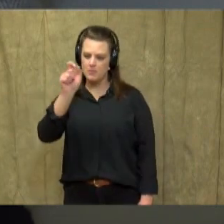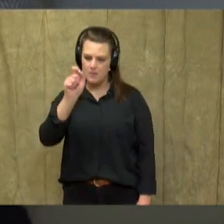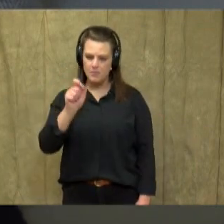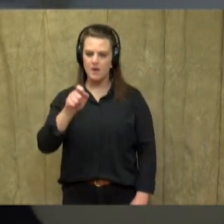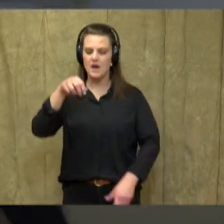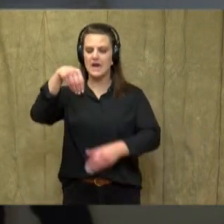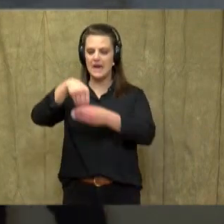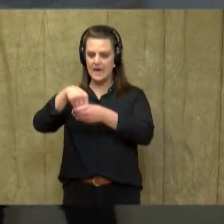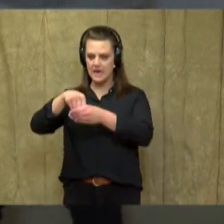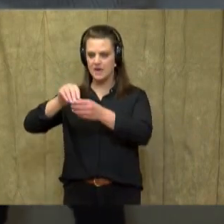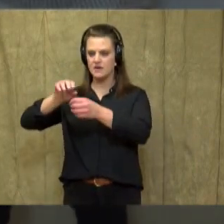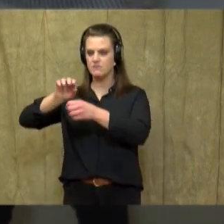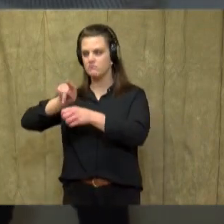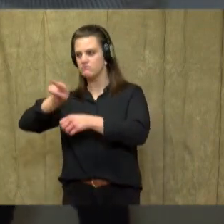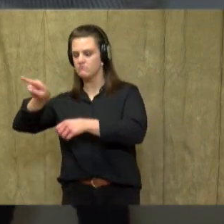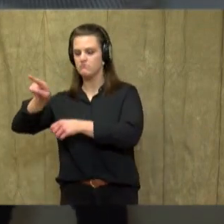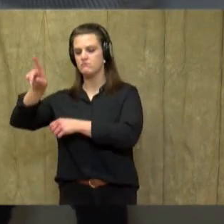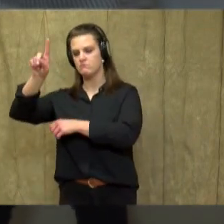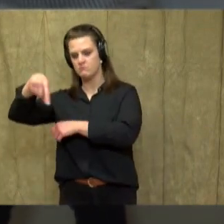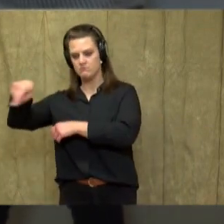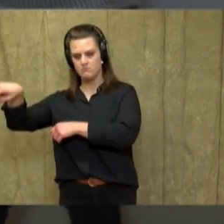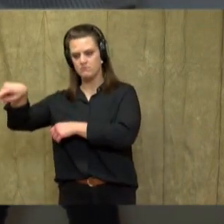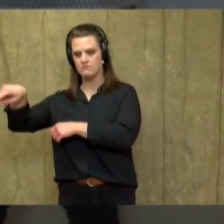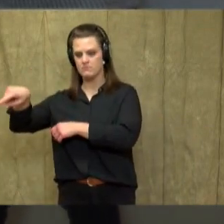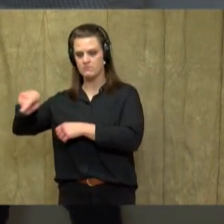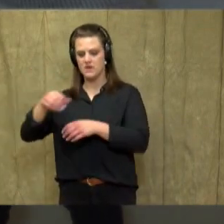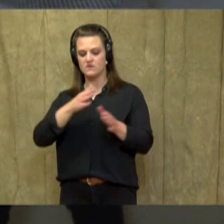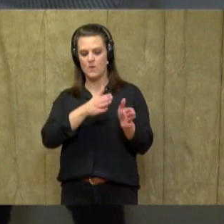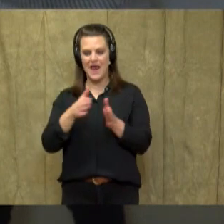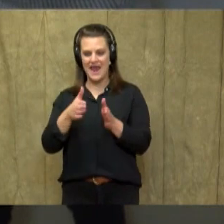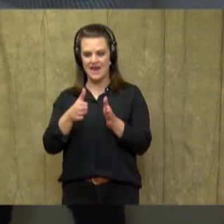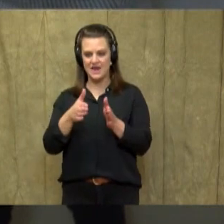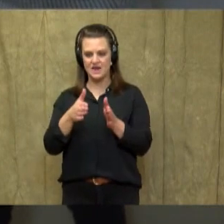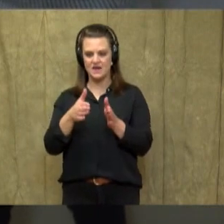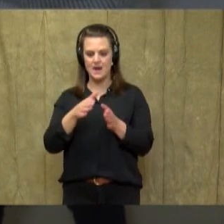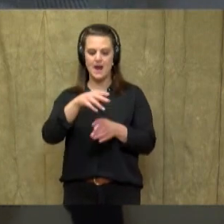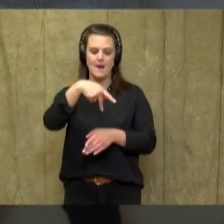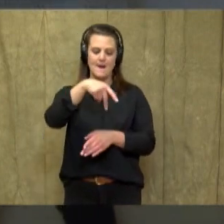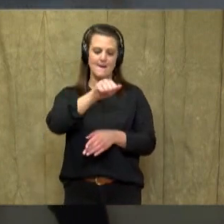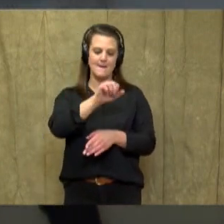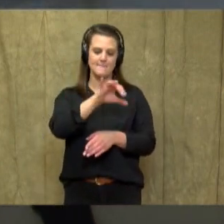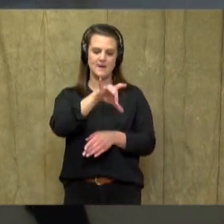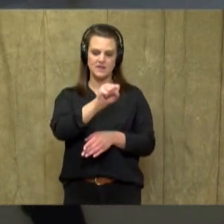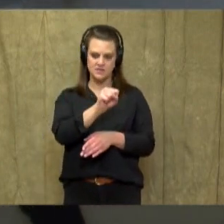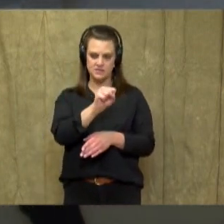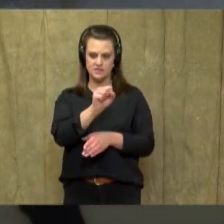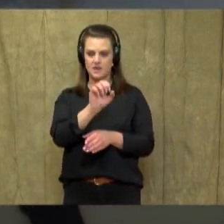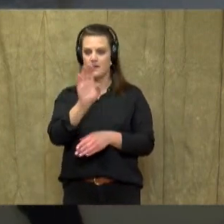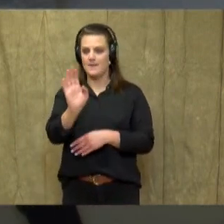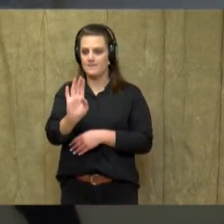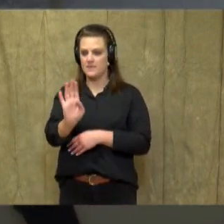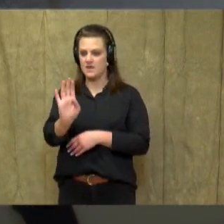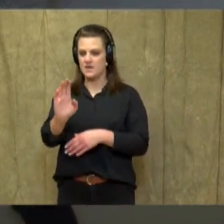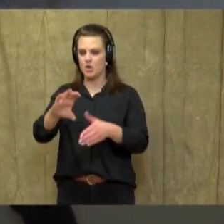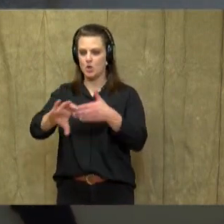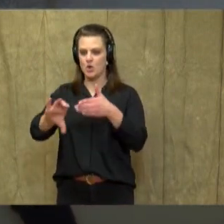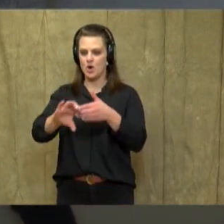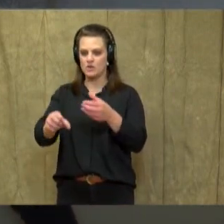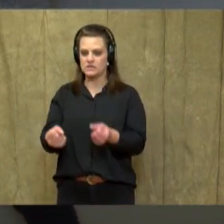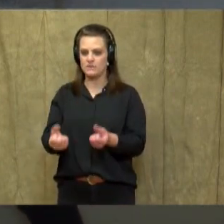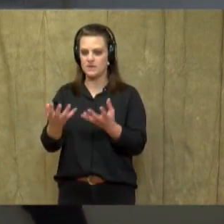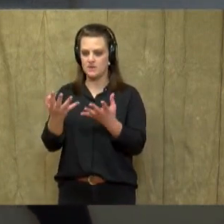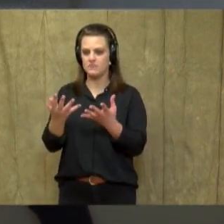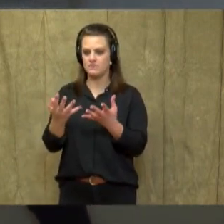coordinate plane to the right. Again, pattern A is our packages. Pattern B are our baseball